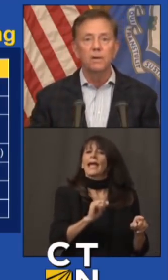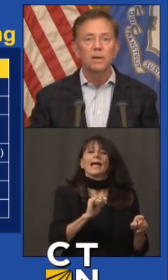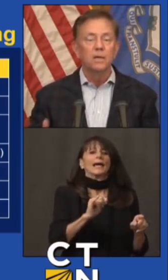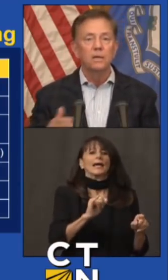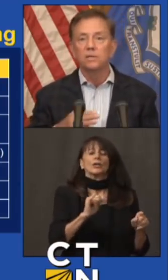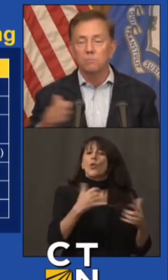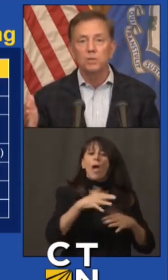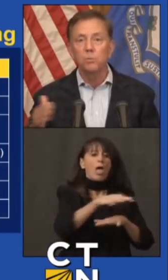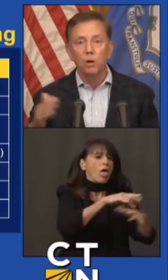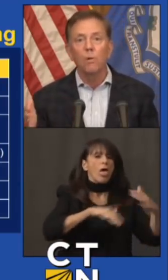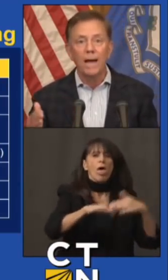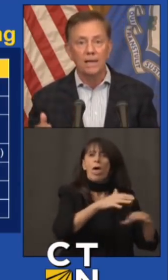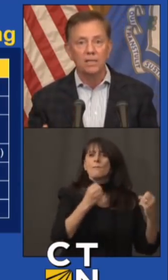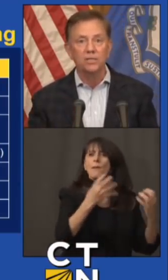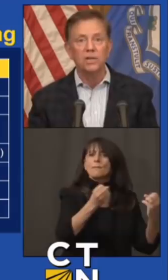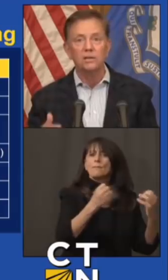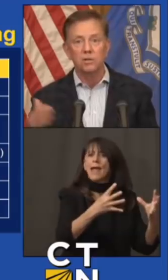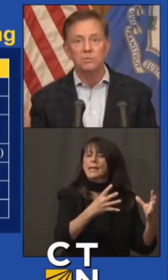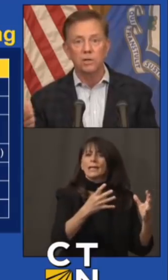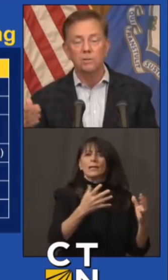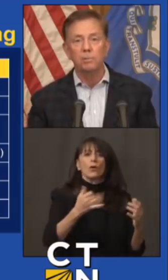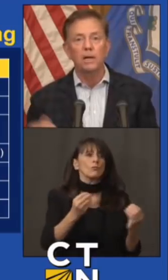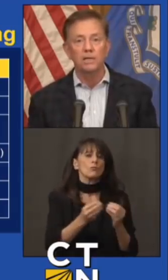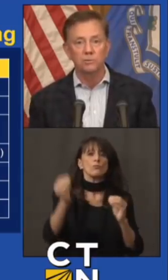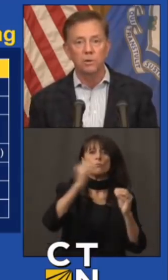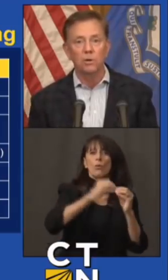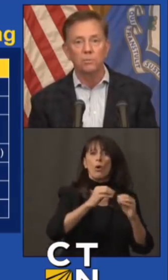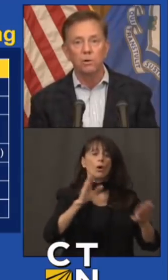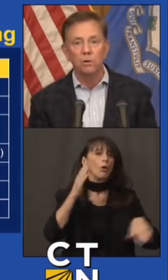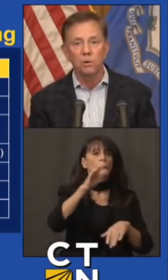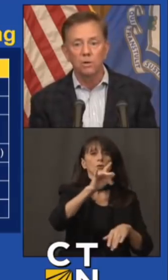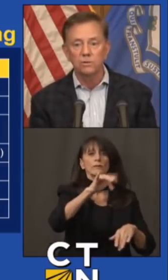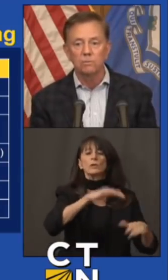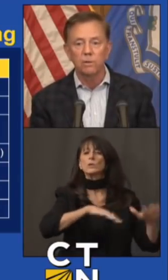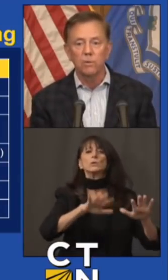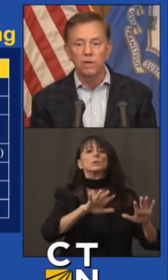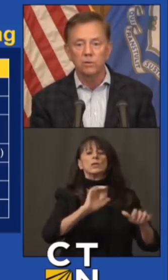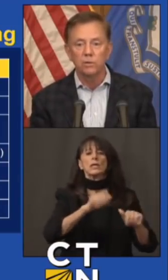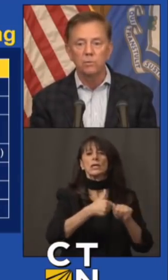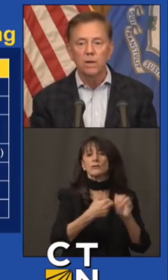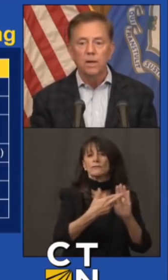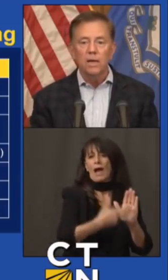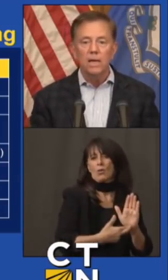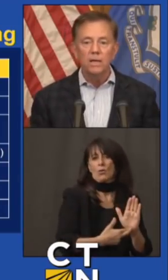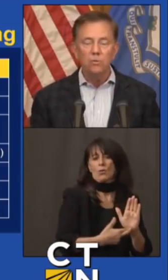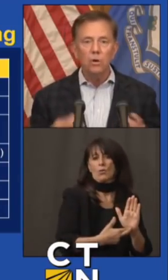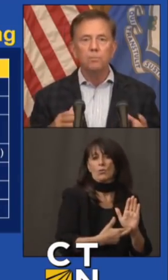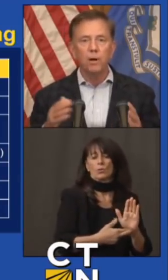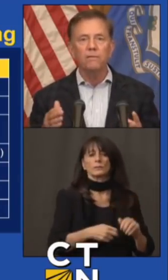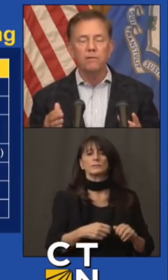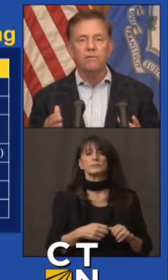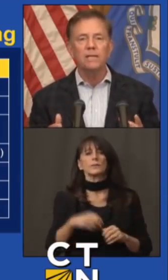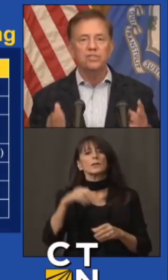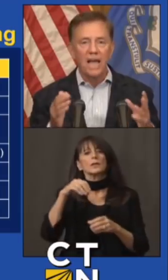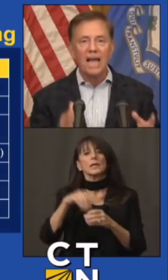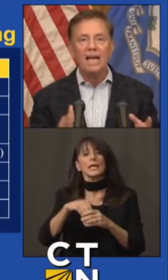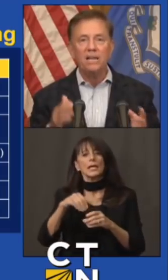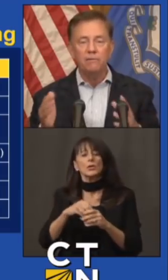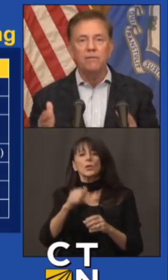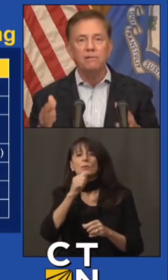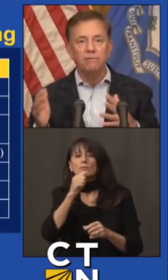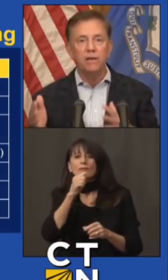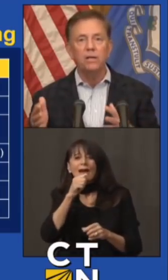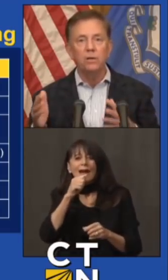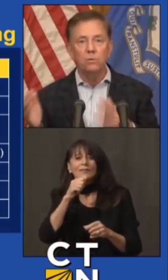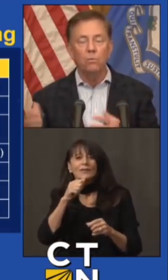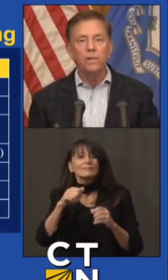to, it's much more erratic, let's say, in terms of compliance with all the protocols that we want to do. Indoor private events at an